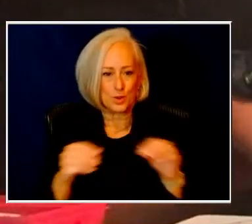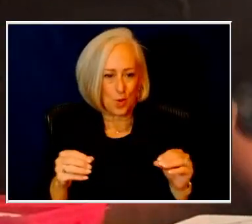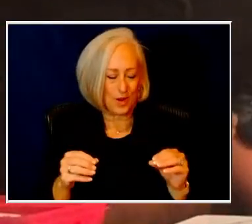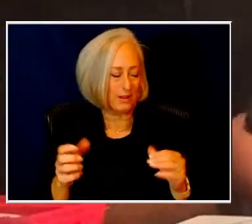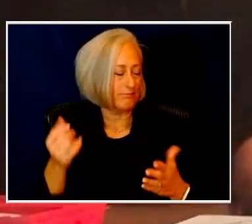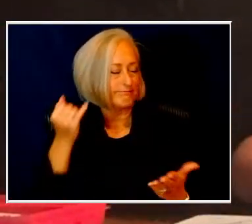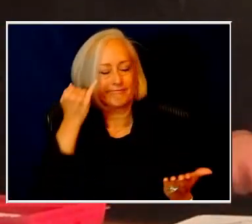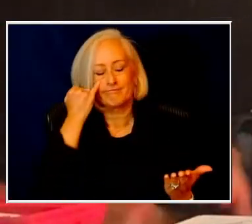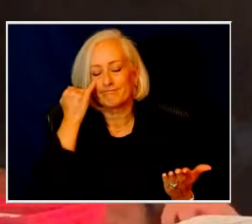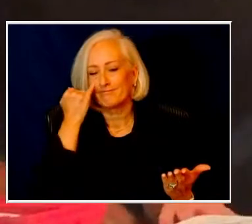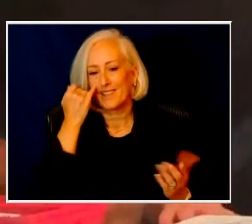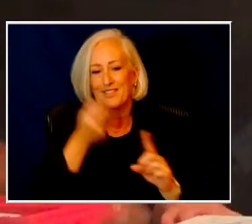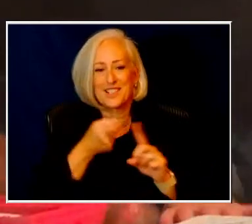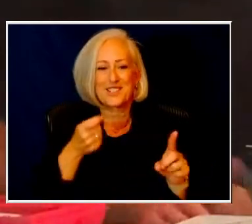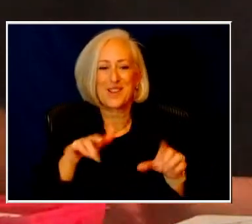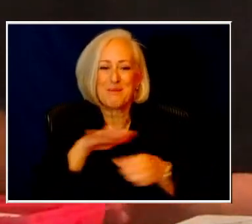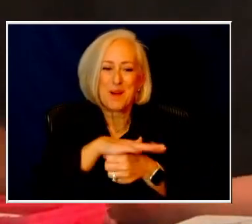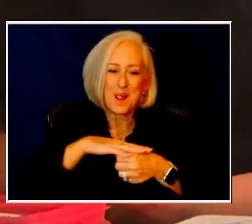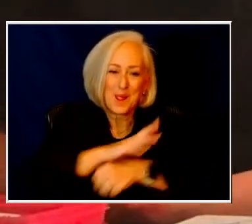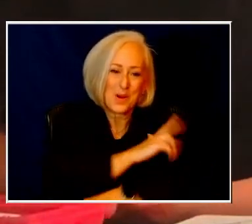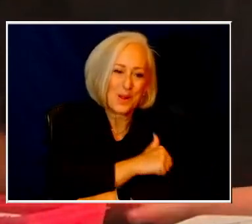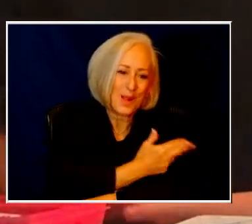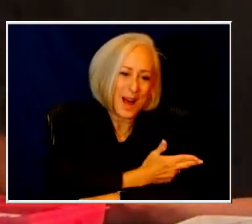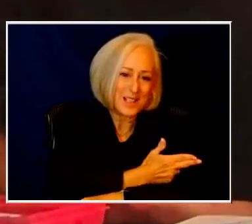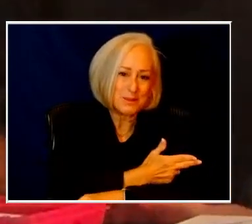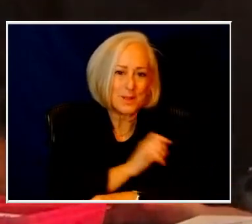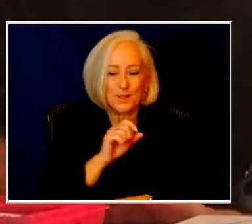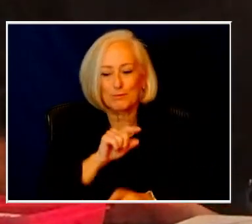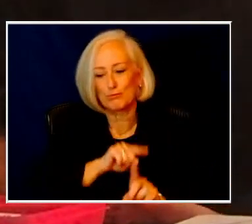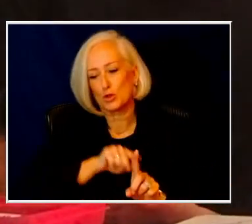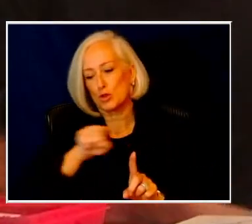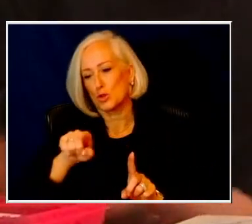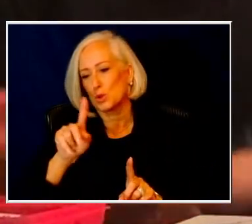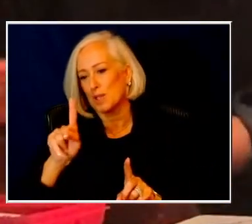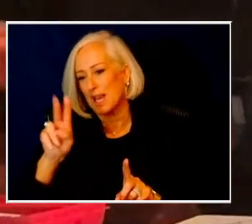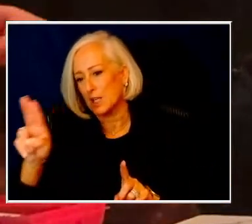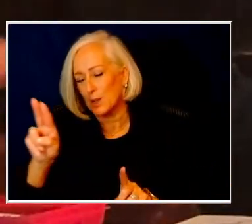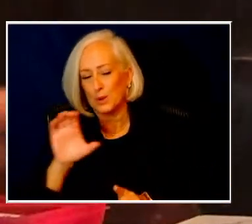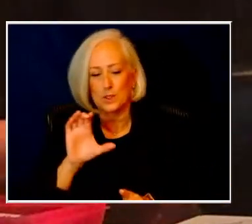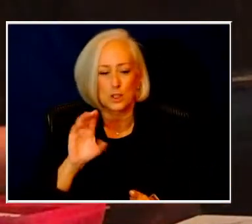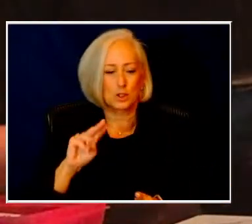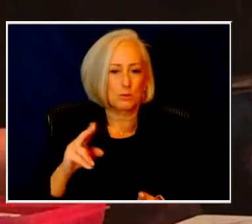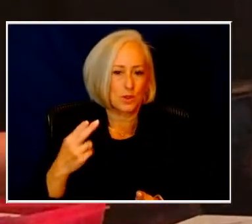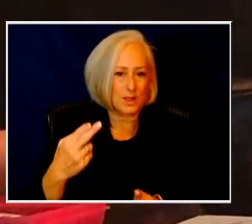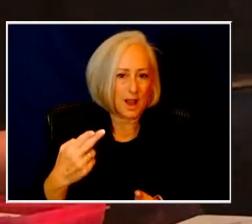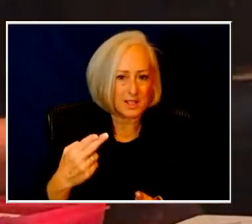the local hospital level to KU, Children's Mercy. Yeah.